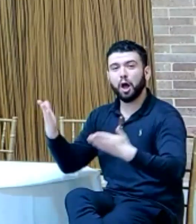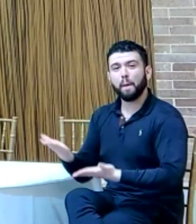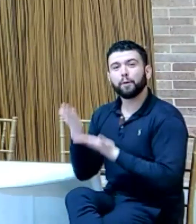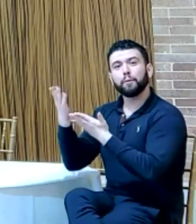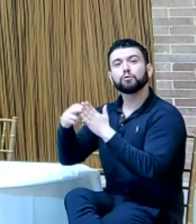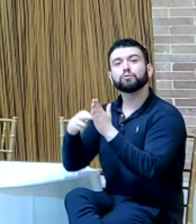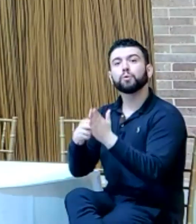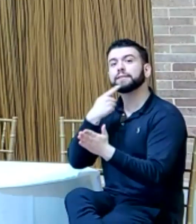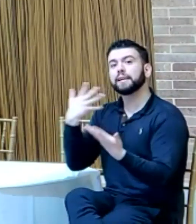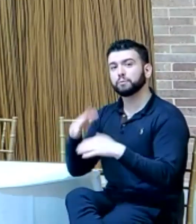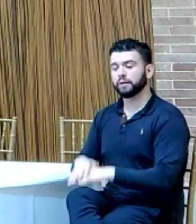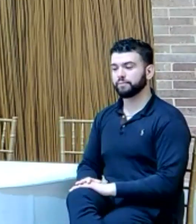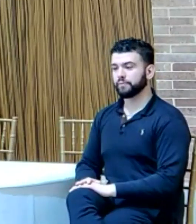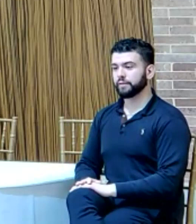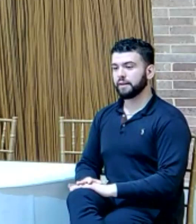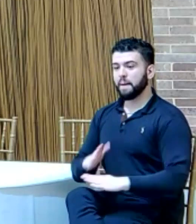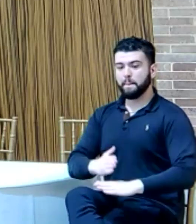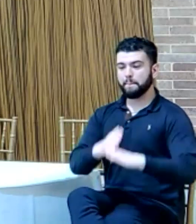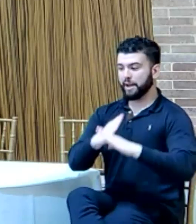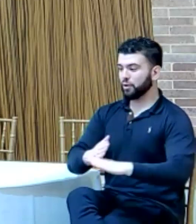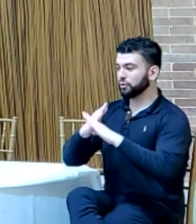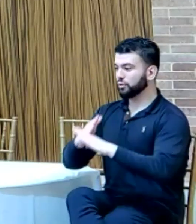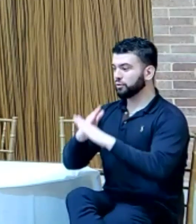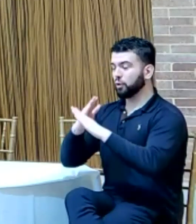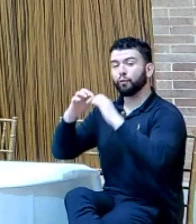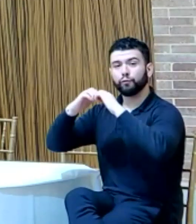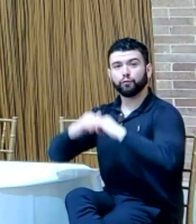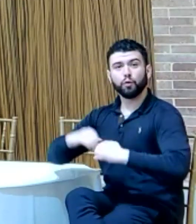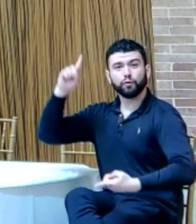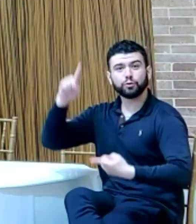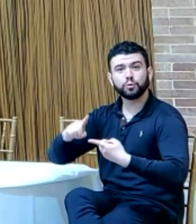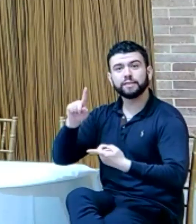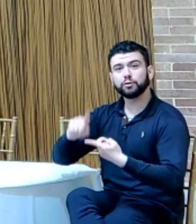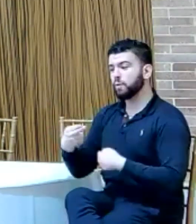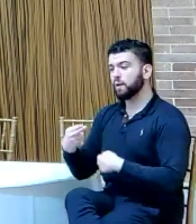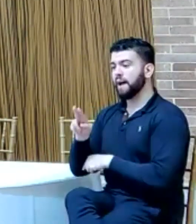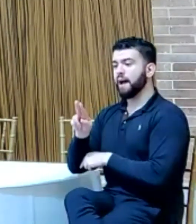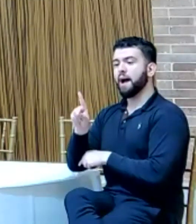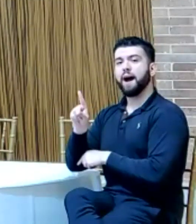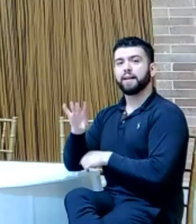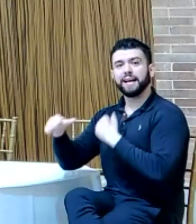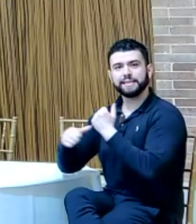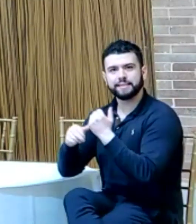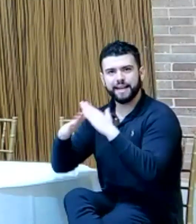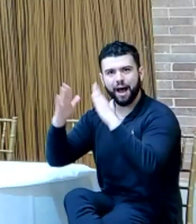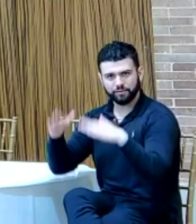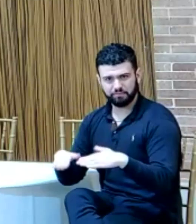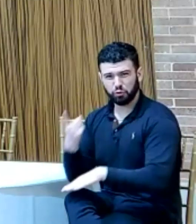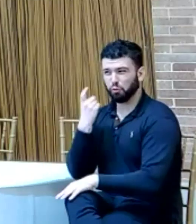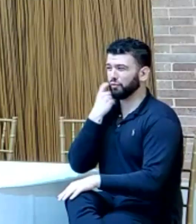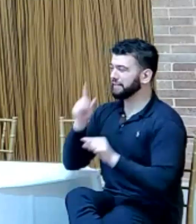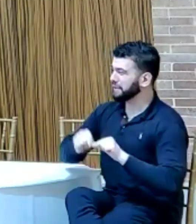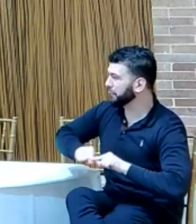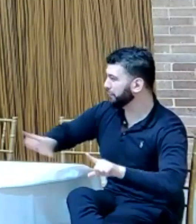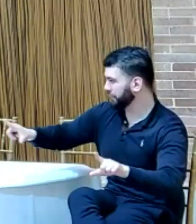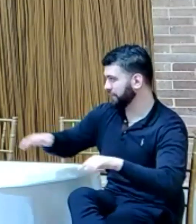entitled reducing barriers to HUD assisted housing raise your hand if you've heard of that already came out all right we got a few people who heard